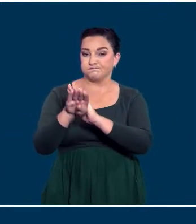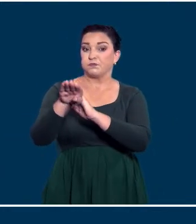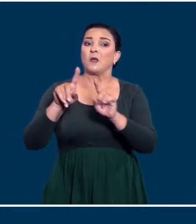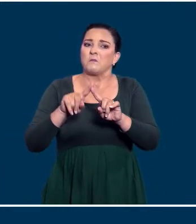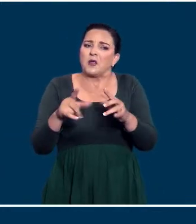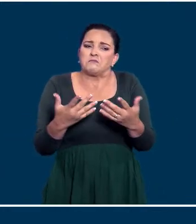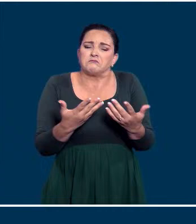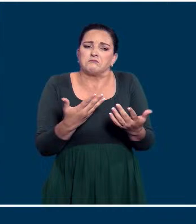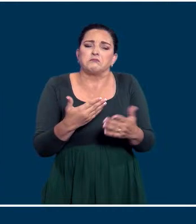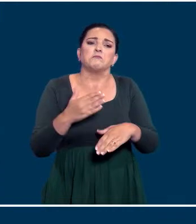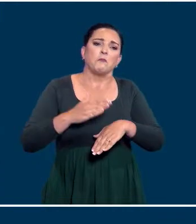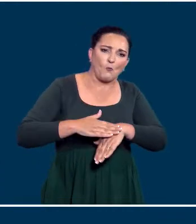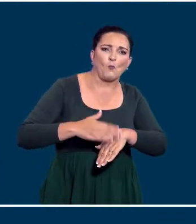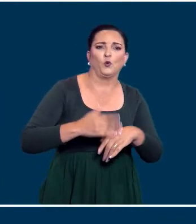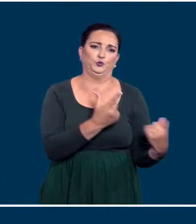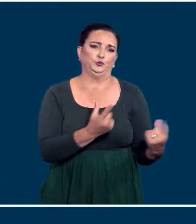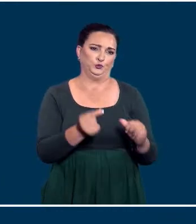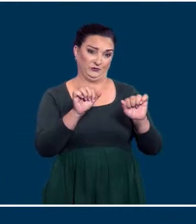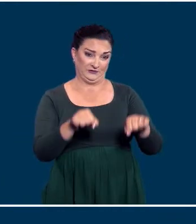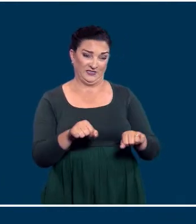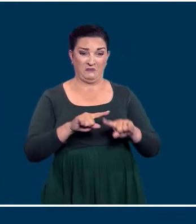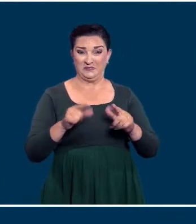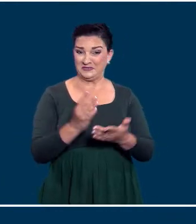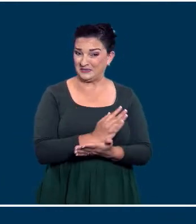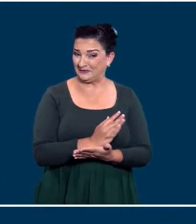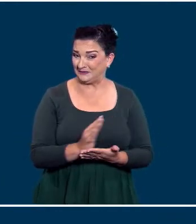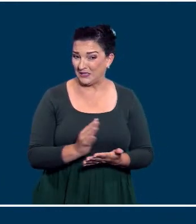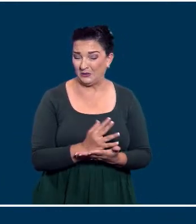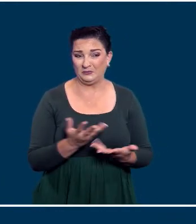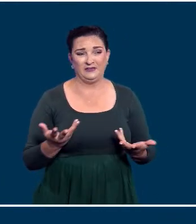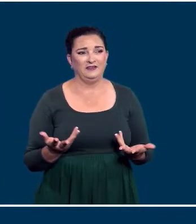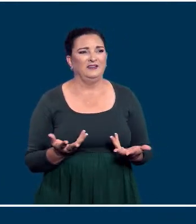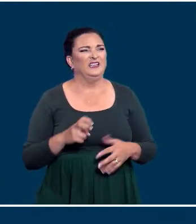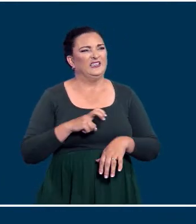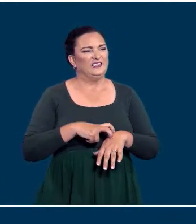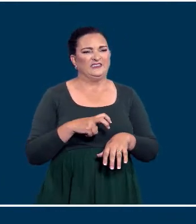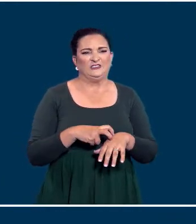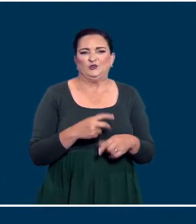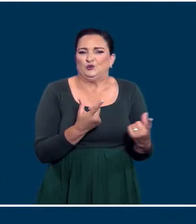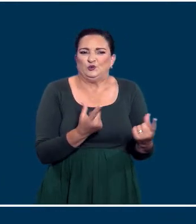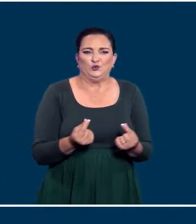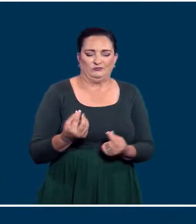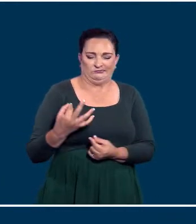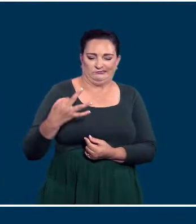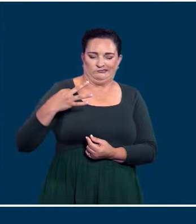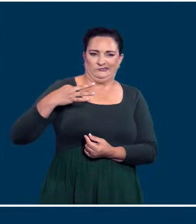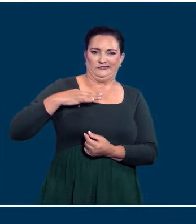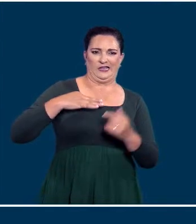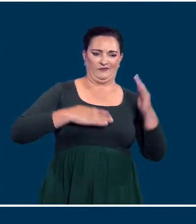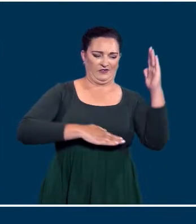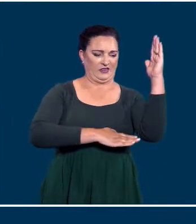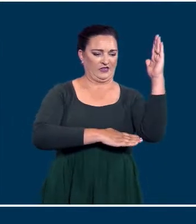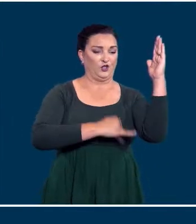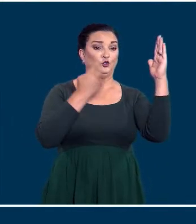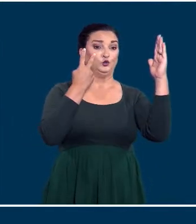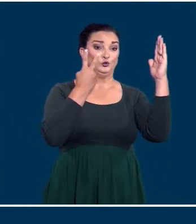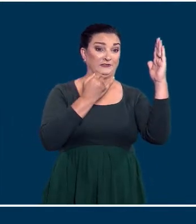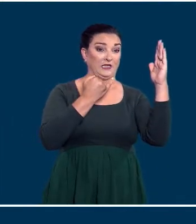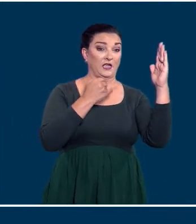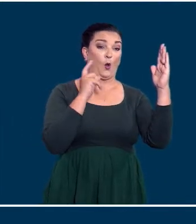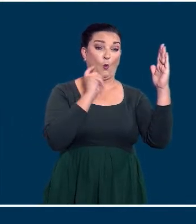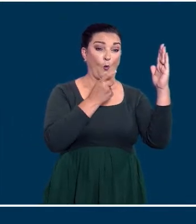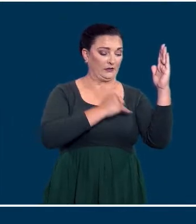of drivers of this. Some has to do with real disposable income. On the left-hand graph, the white line